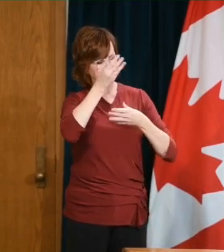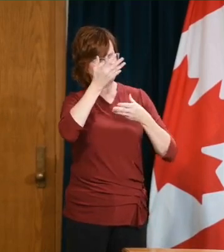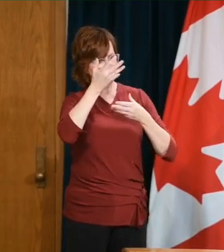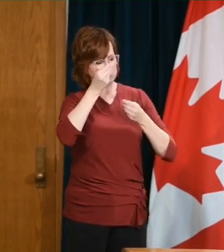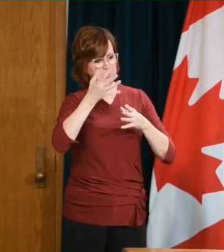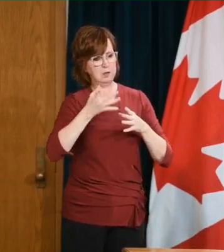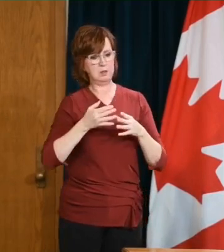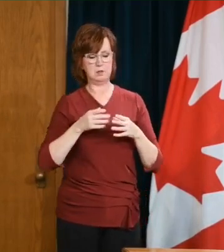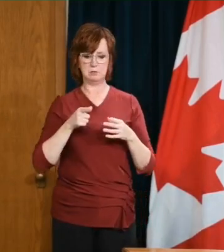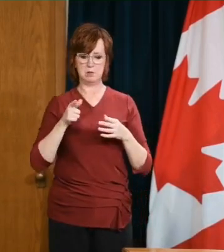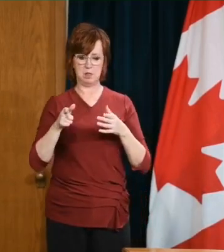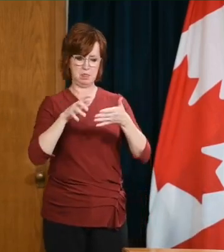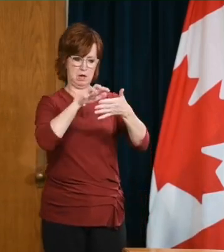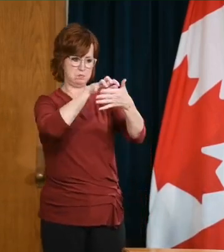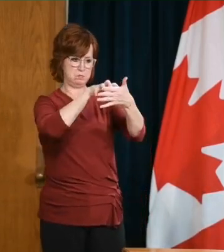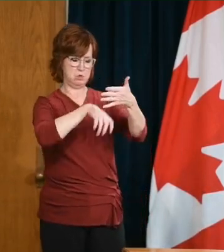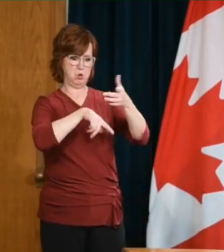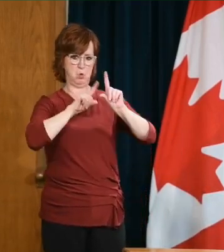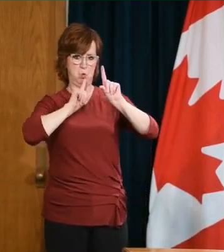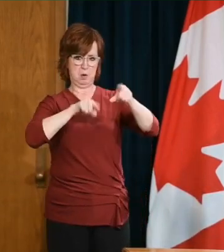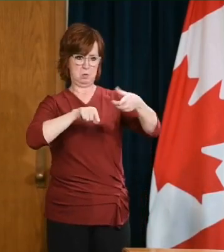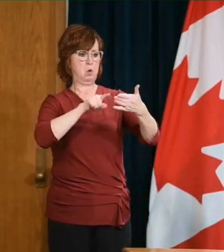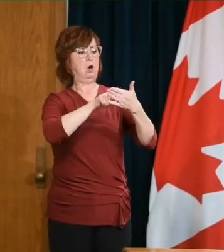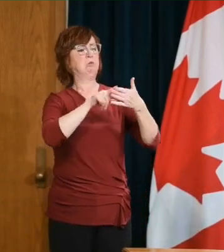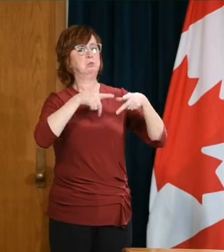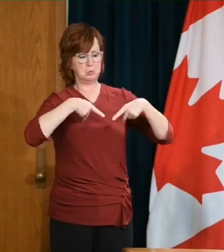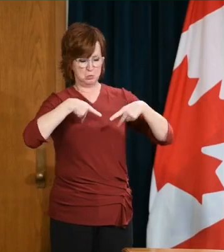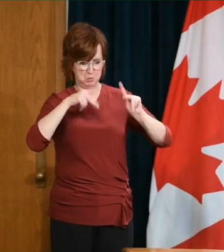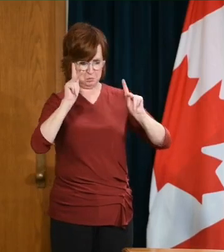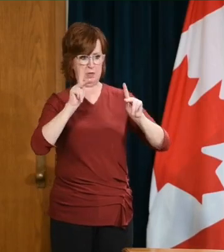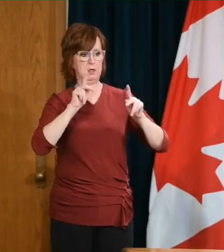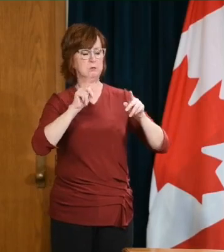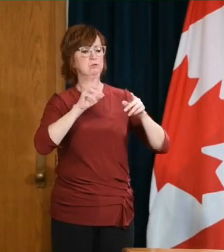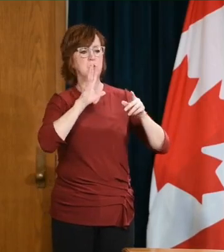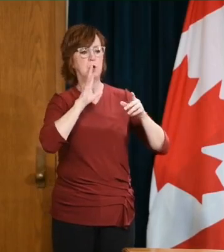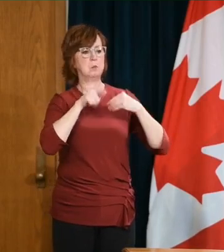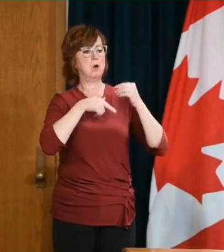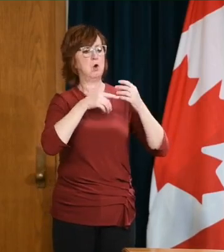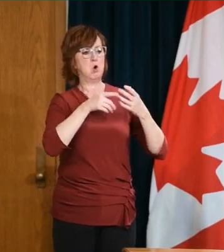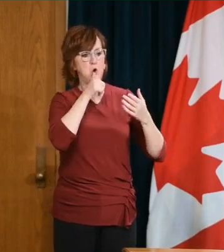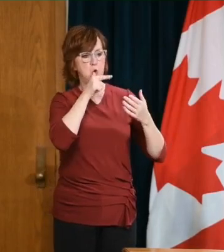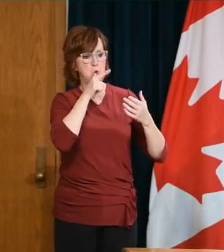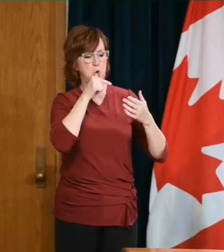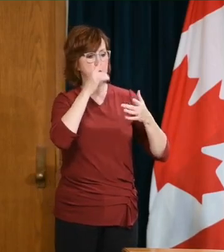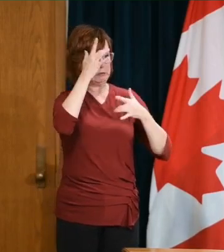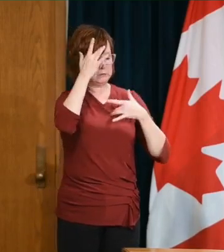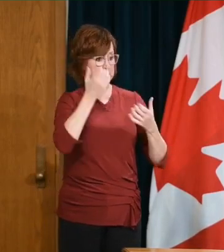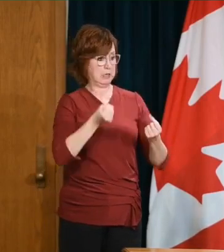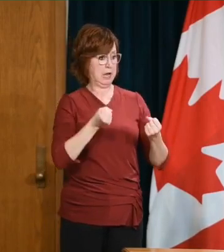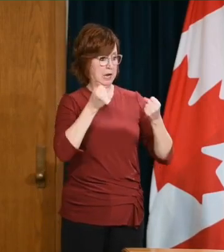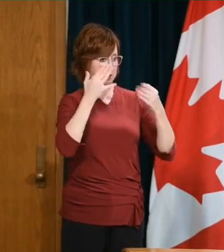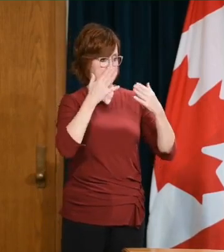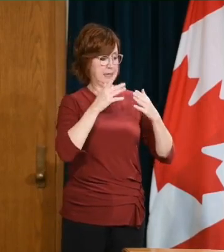to say how many people are sick or pass away in a city, town, or a municipality. Given this coming out from the